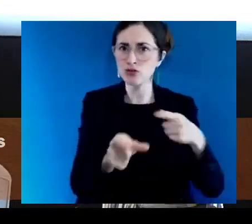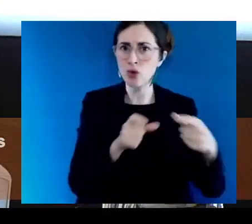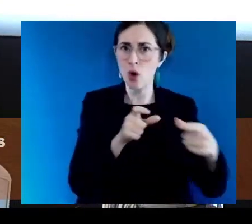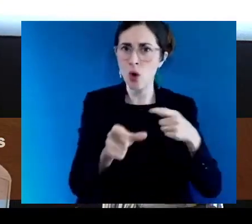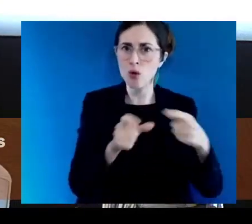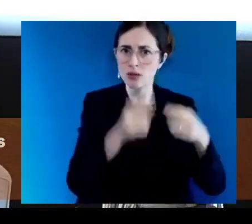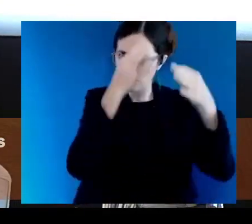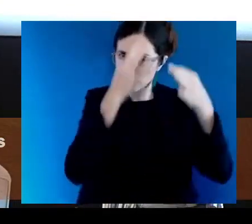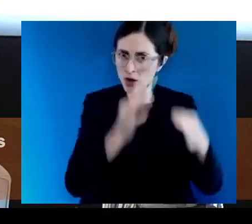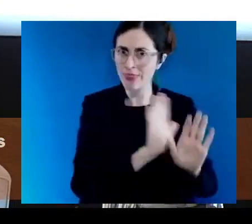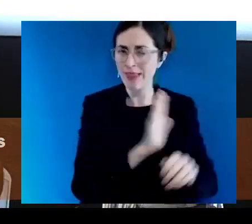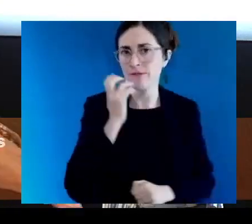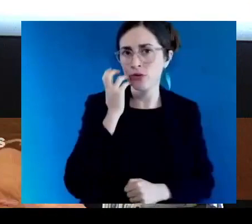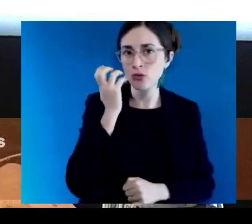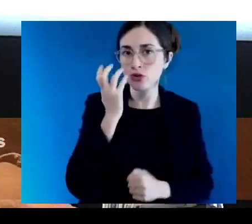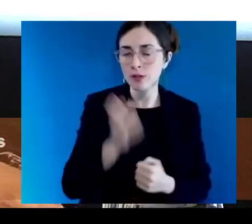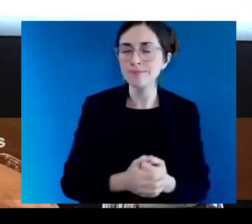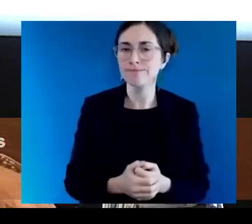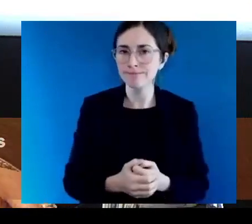futures. Thank you.